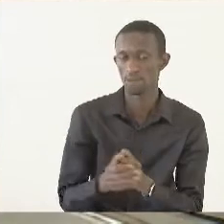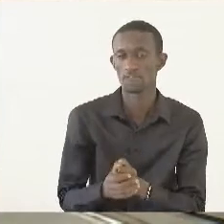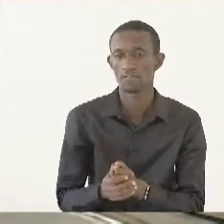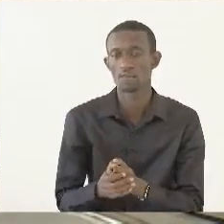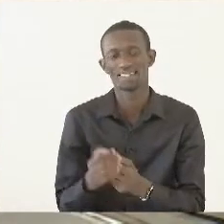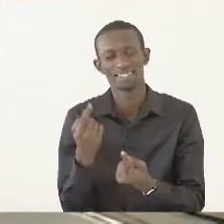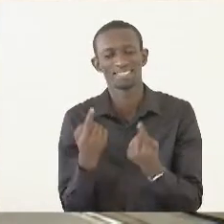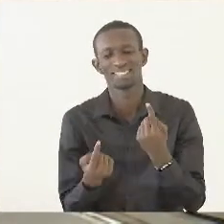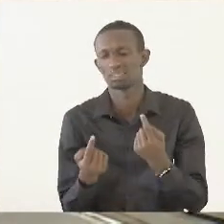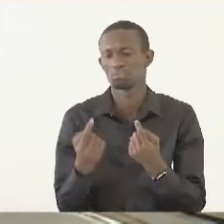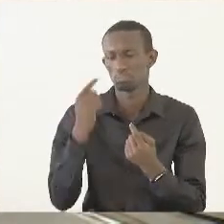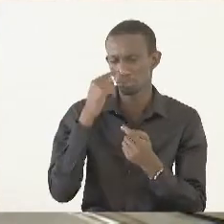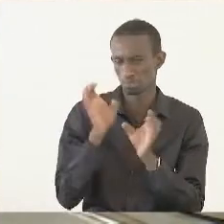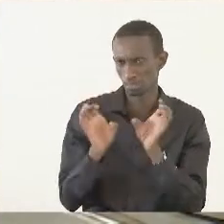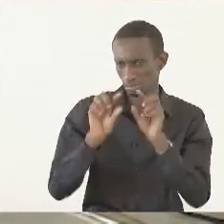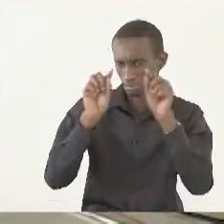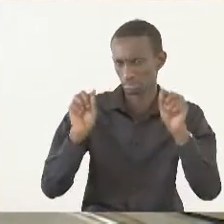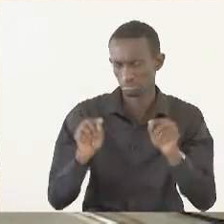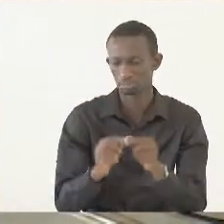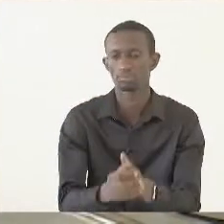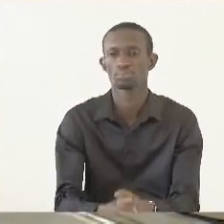some other substituents,